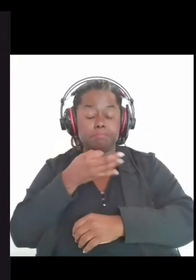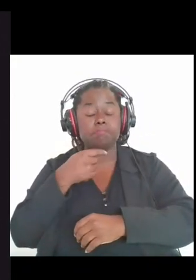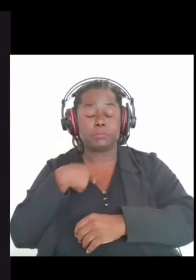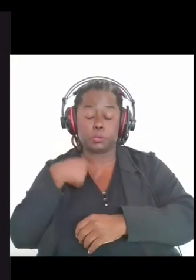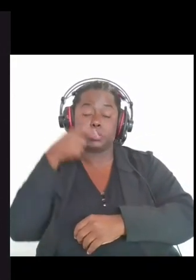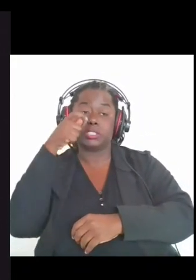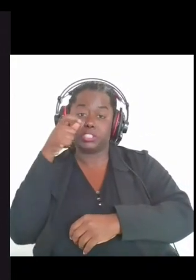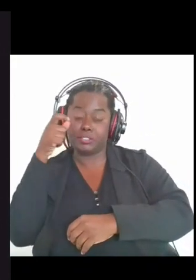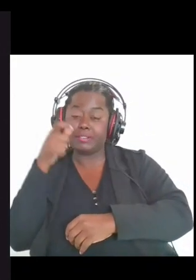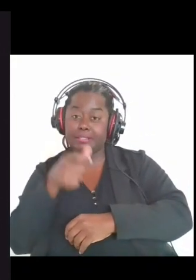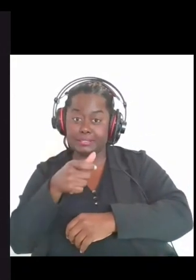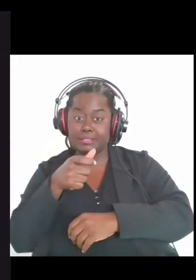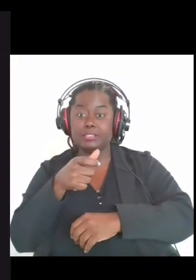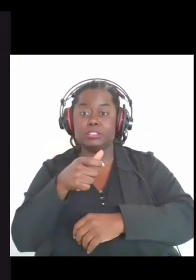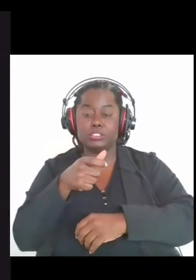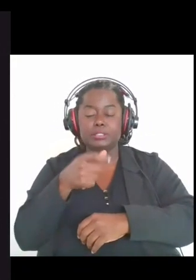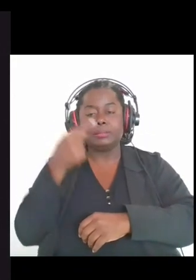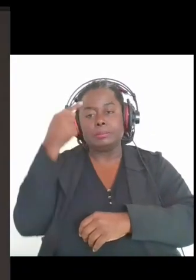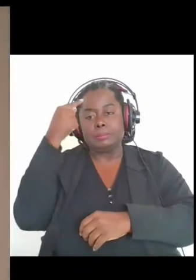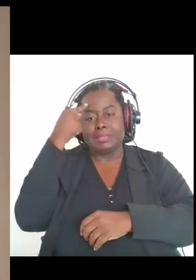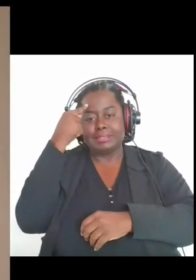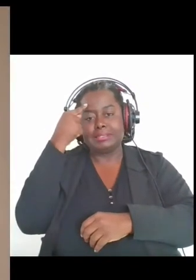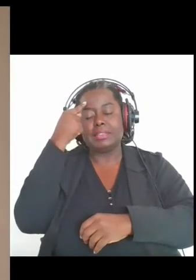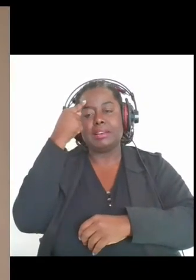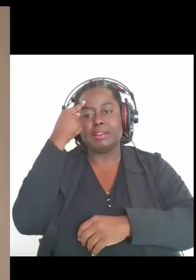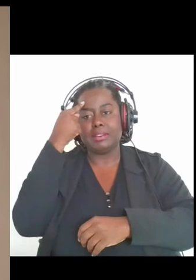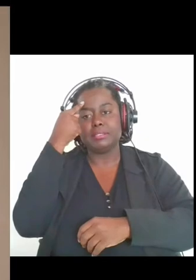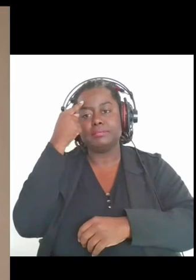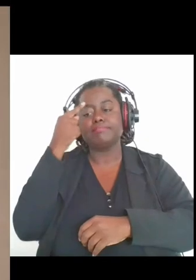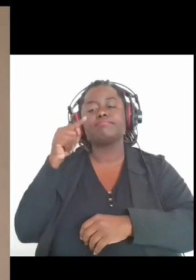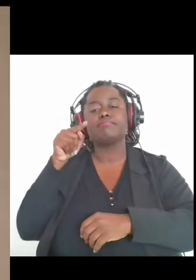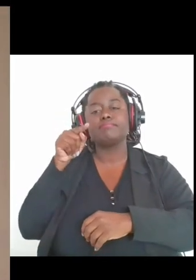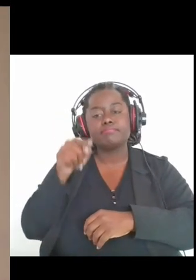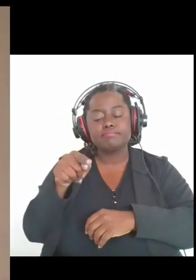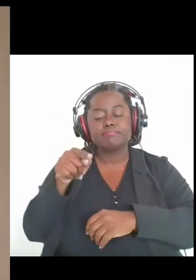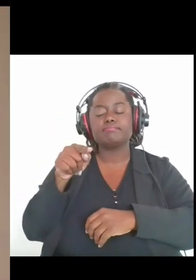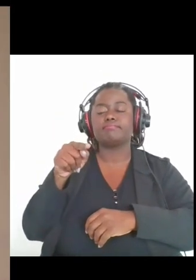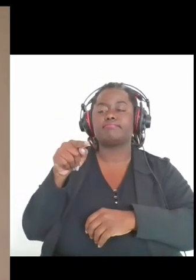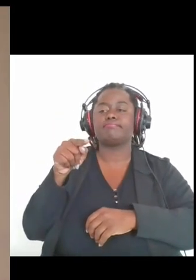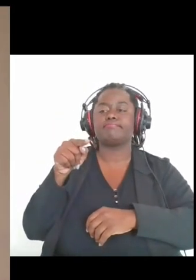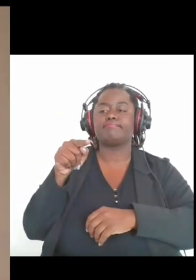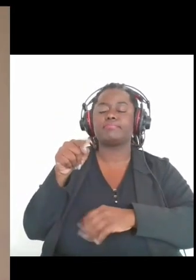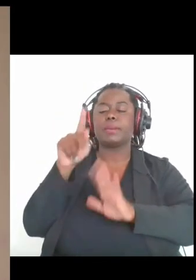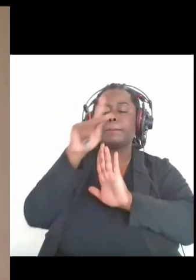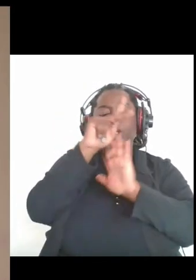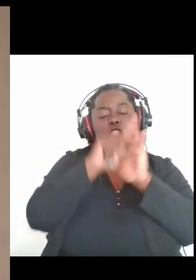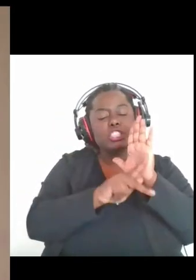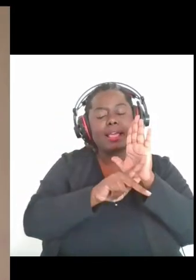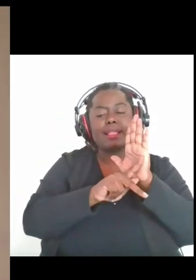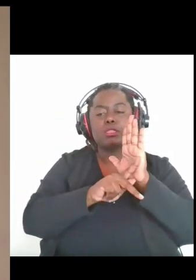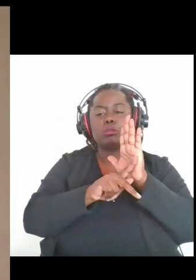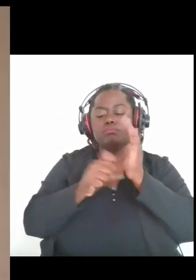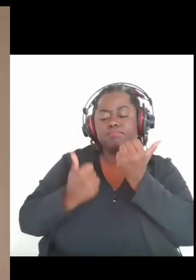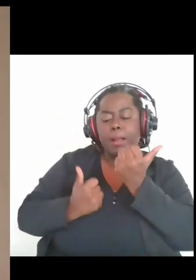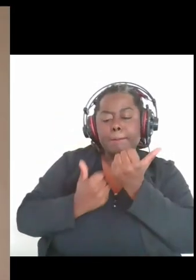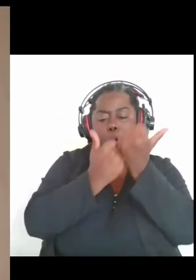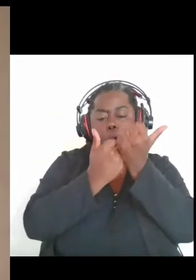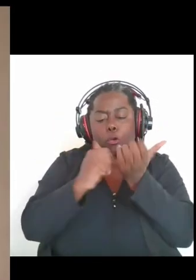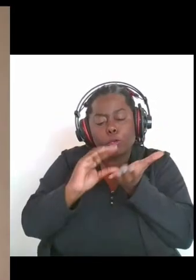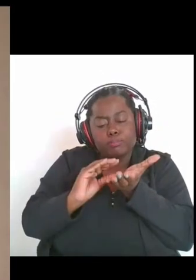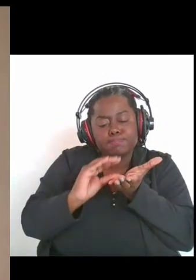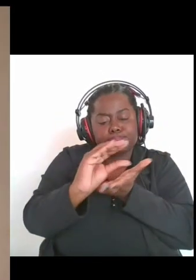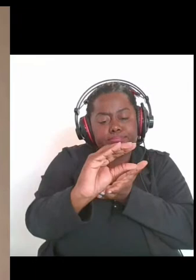I also found it interesting to think that in addition to getting funds for a